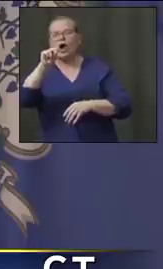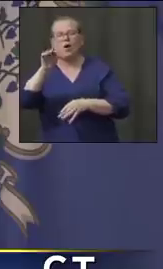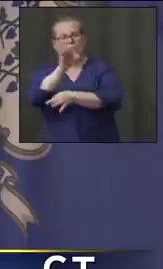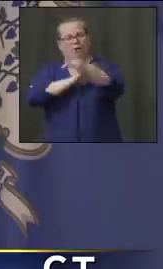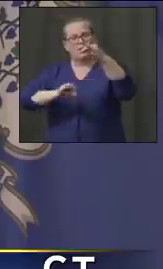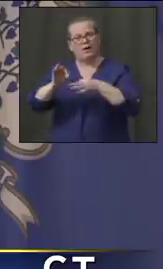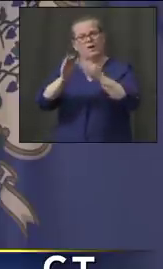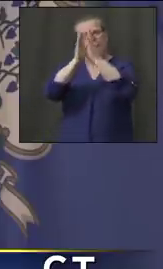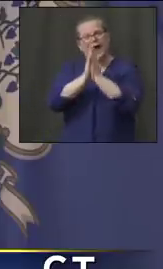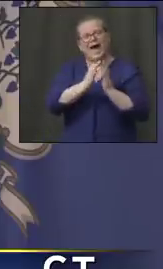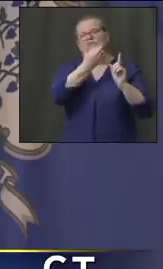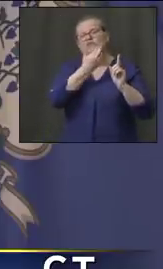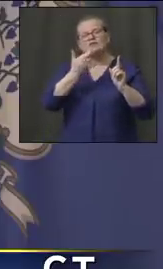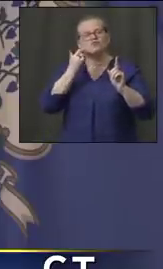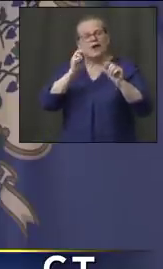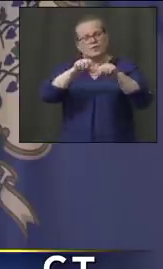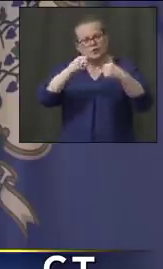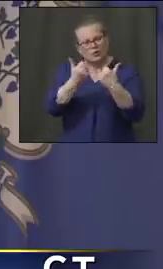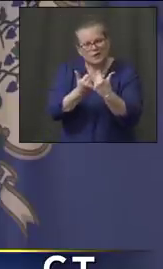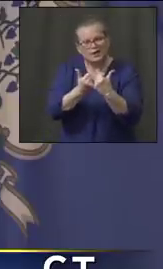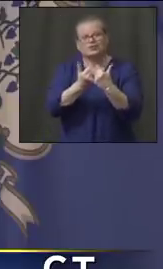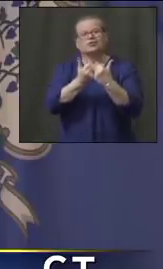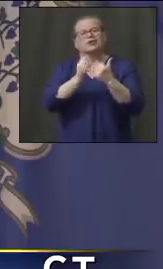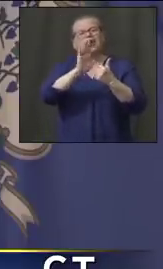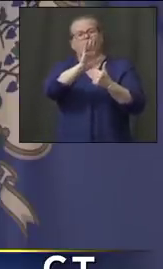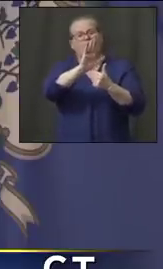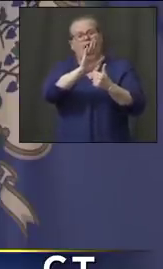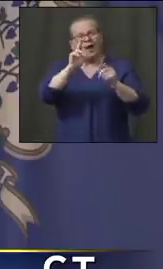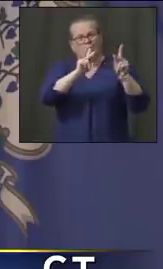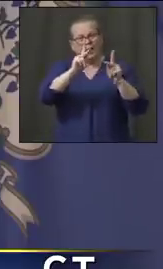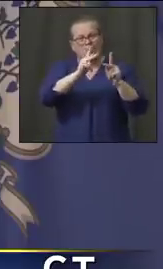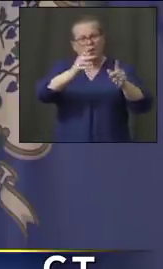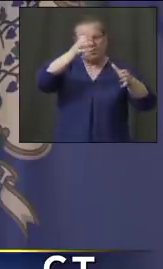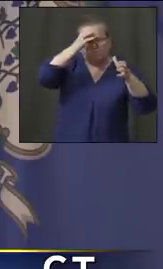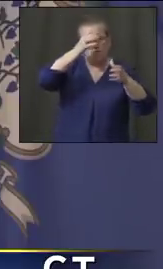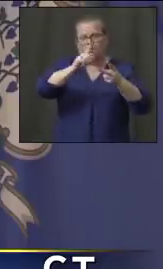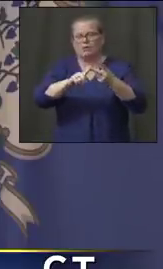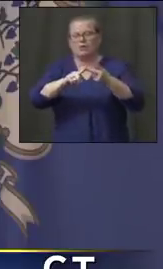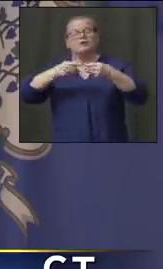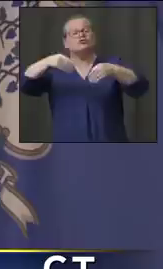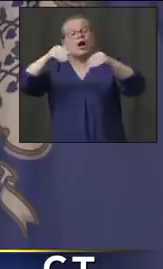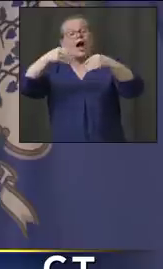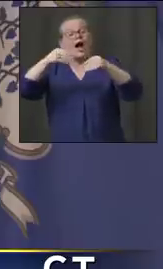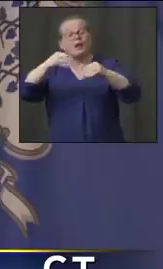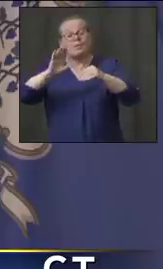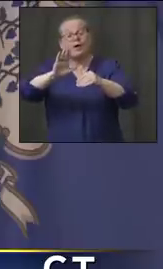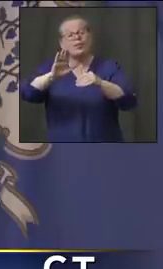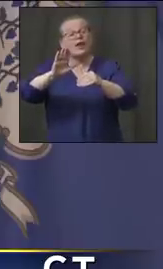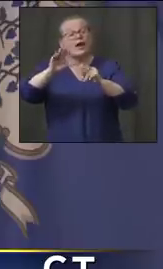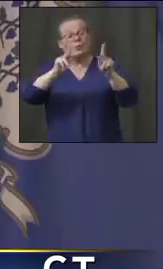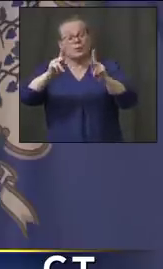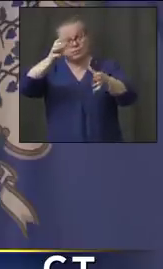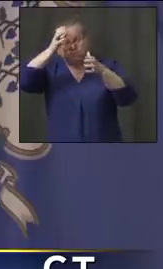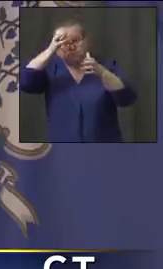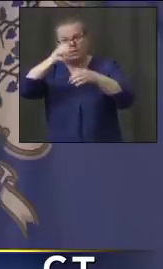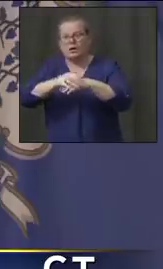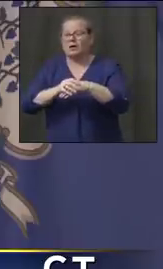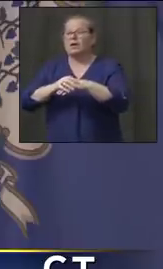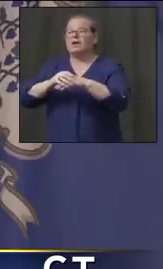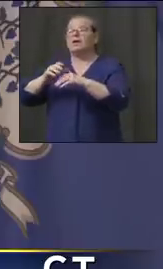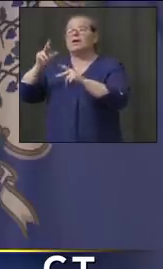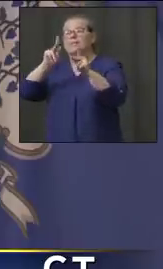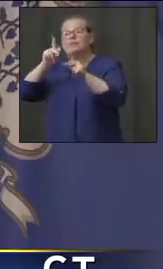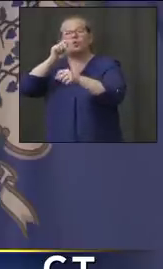Restaurant Association, the Retail Association, the Hospitality, all coming to us with really thoughtful ideas on